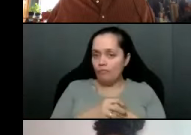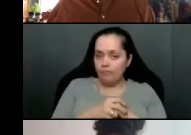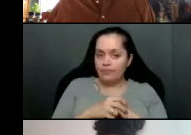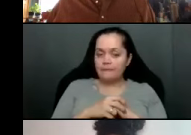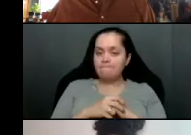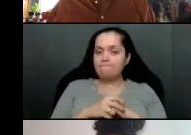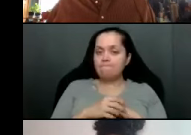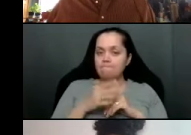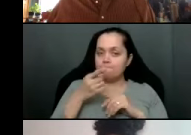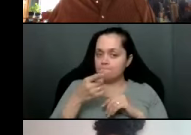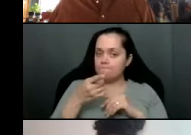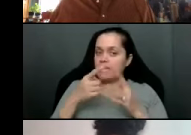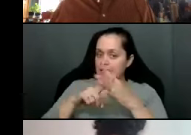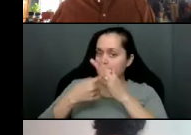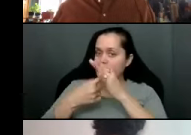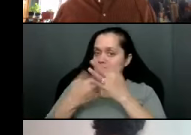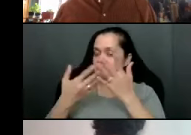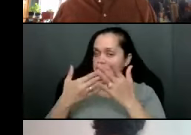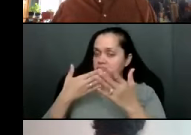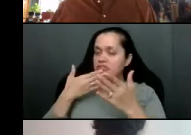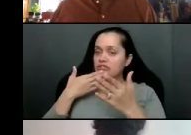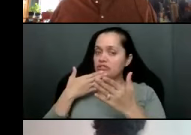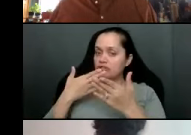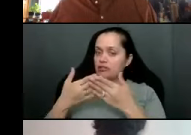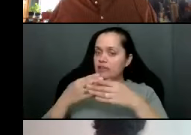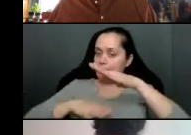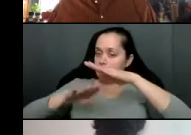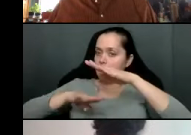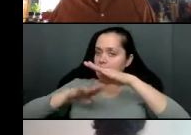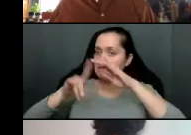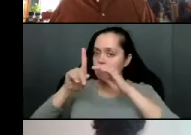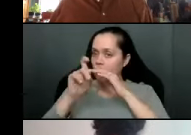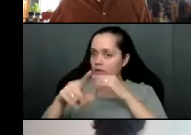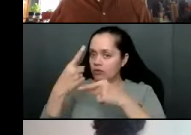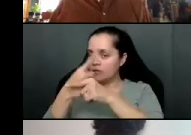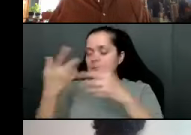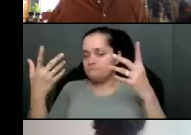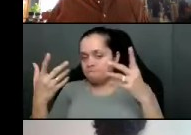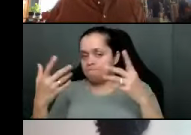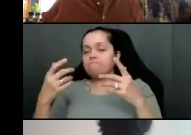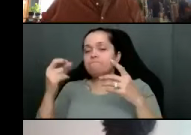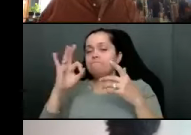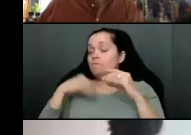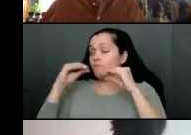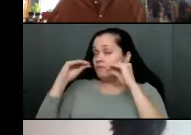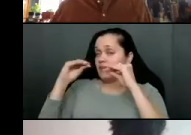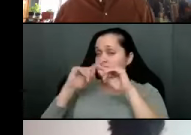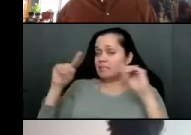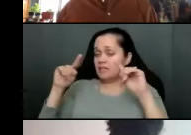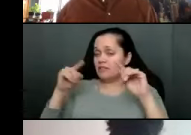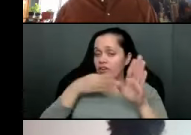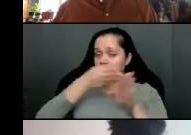Yeah, that's the beginning. That's a very fundamental question. If I were teaching in a different